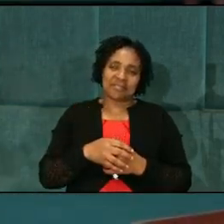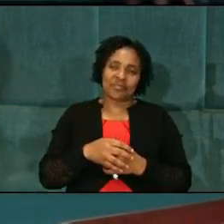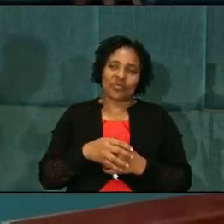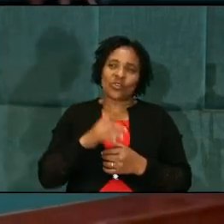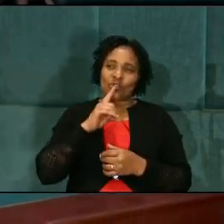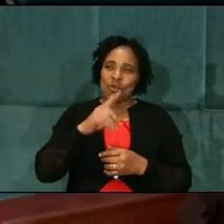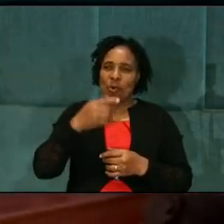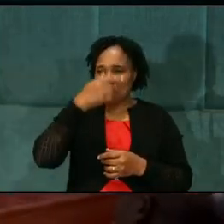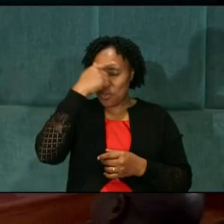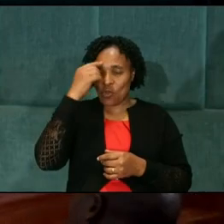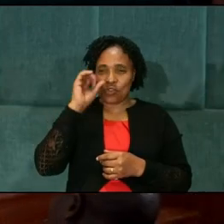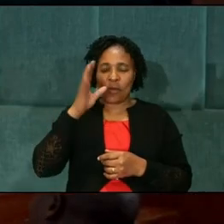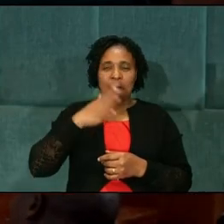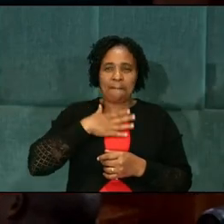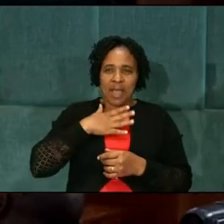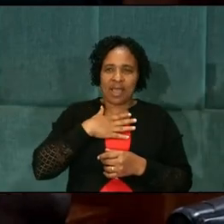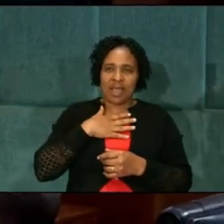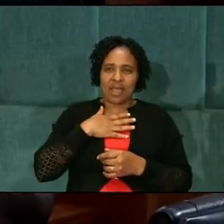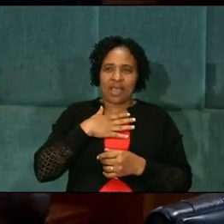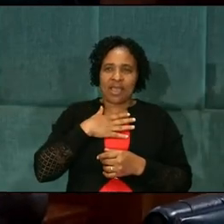So because of my